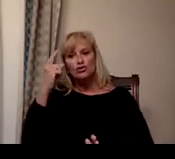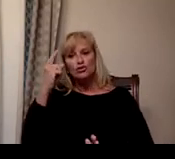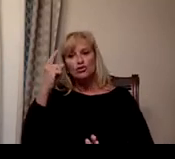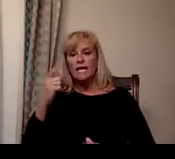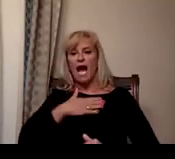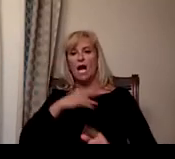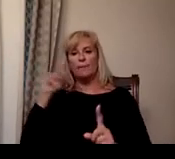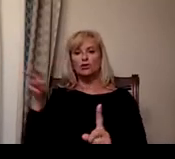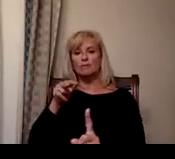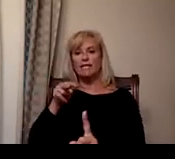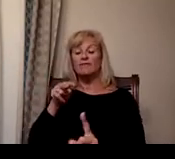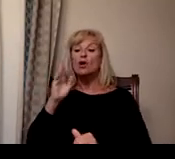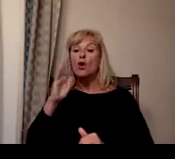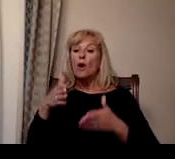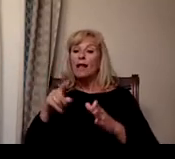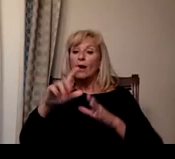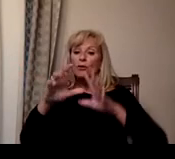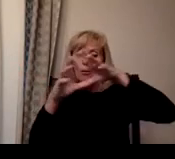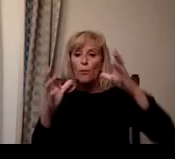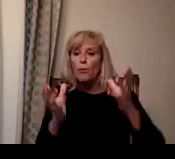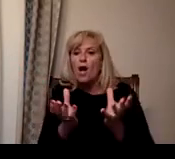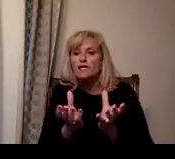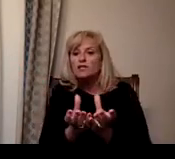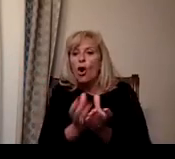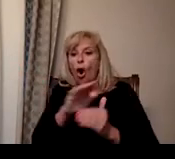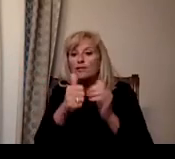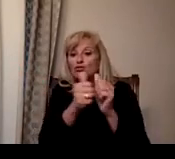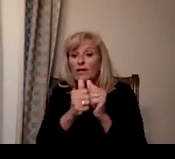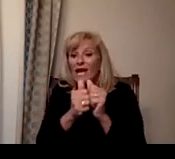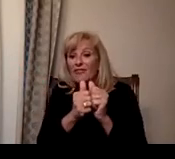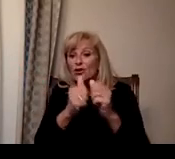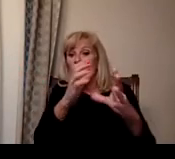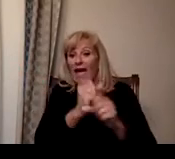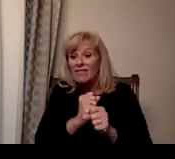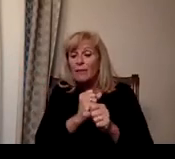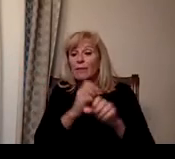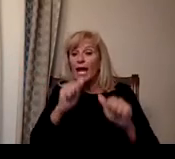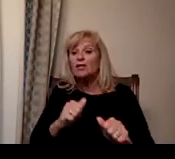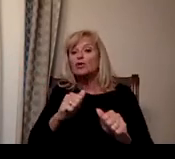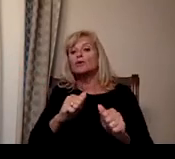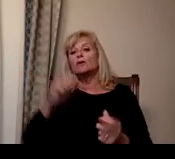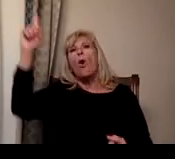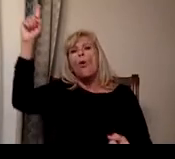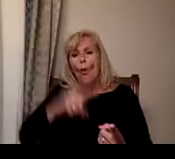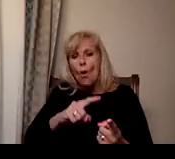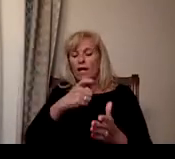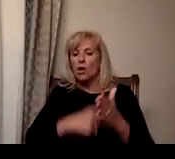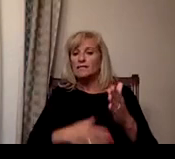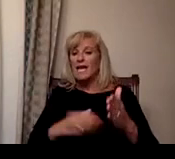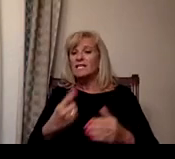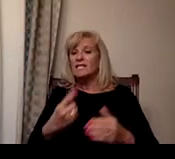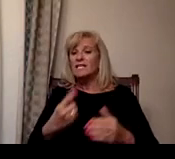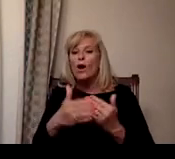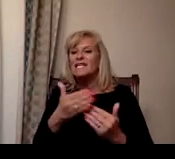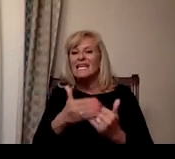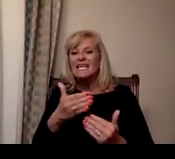that we're going to allow you to bundle these and save tremendously off the cost that you could get alone. And it's one easy